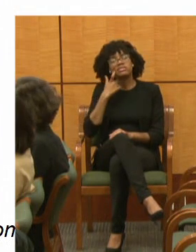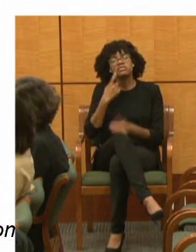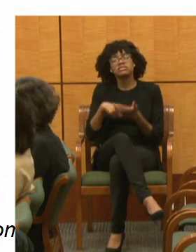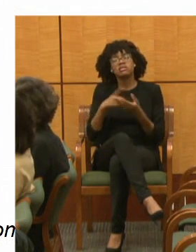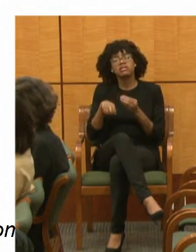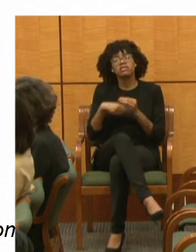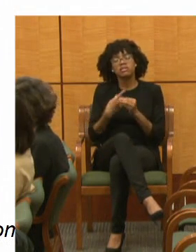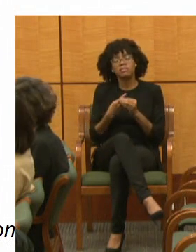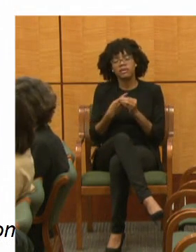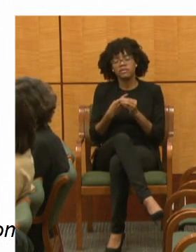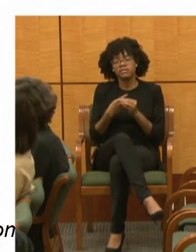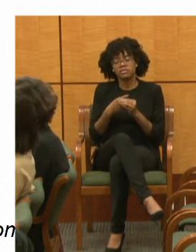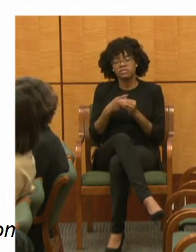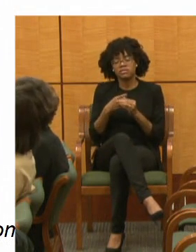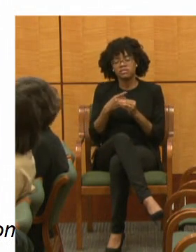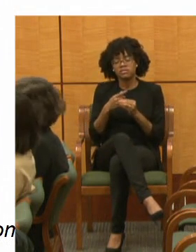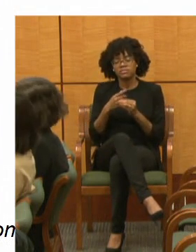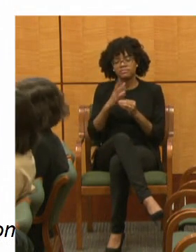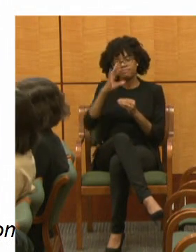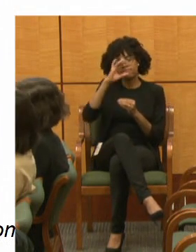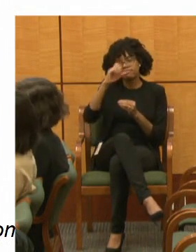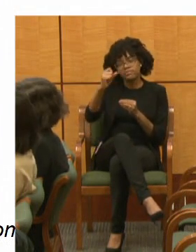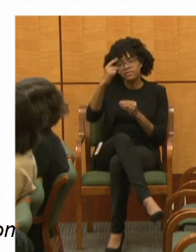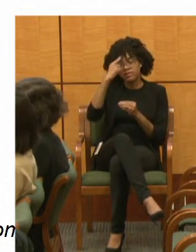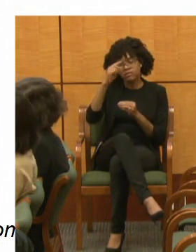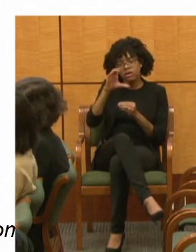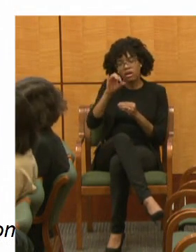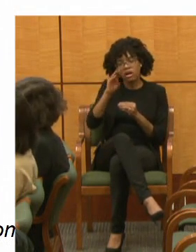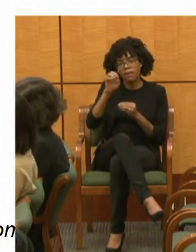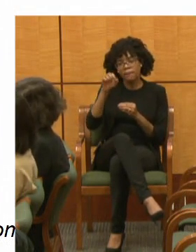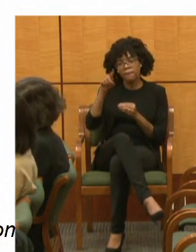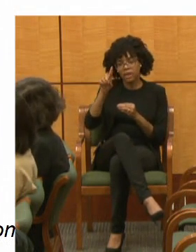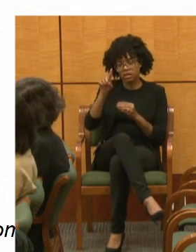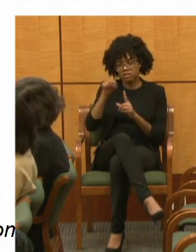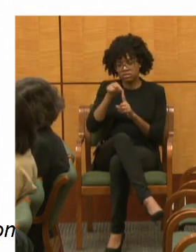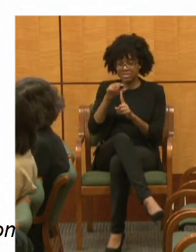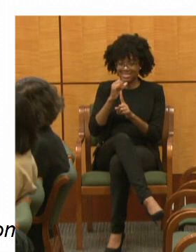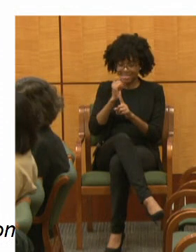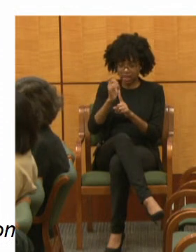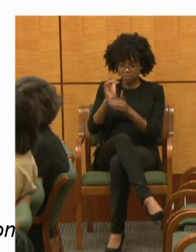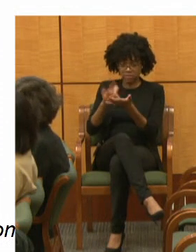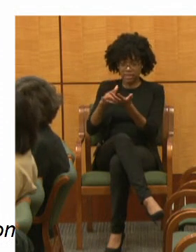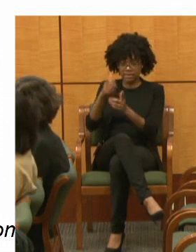most significant appeal was not the actual compounded BHRT or compounded